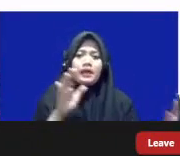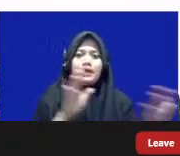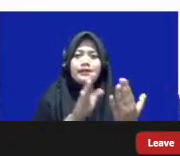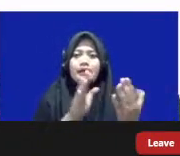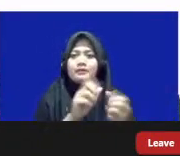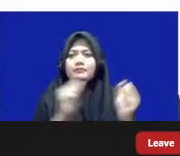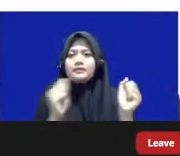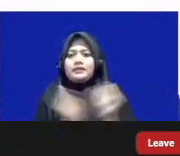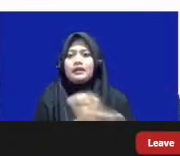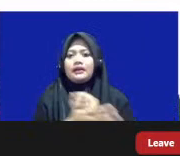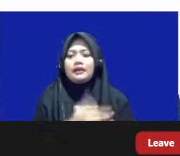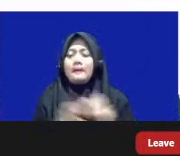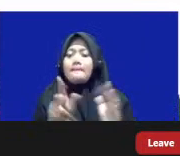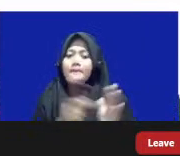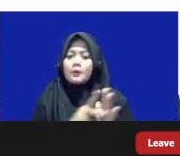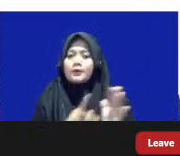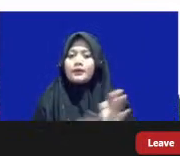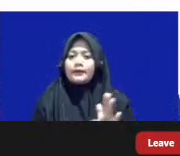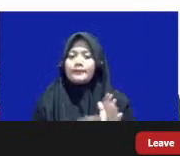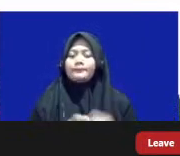UDMC,